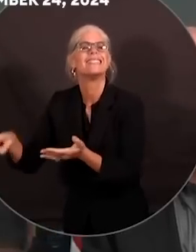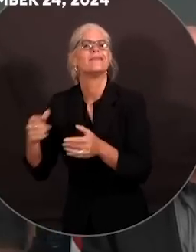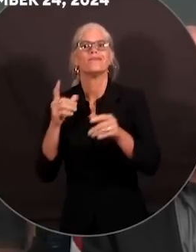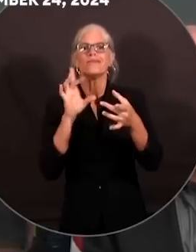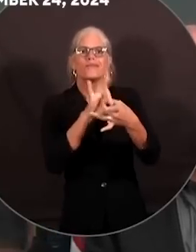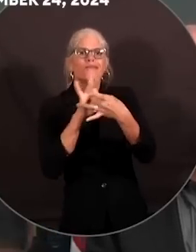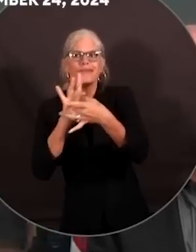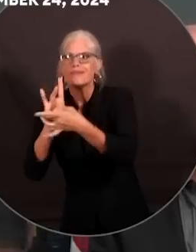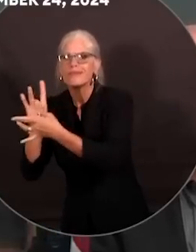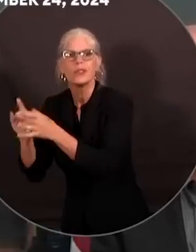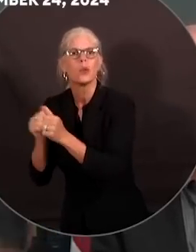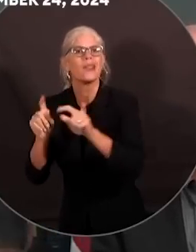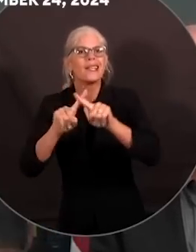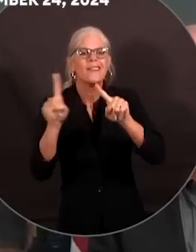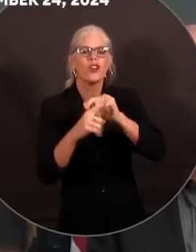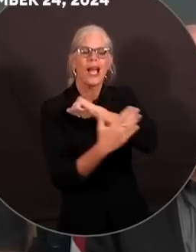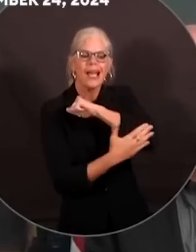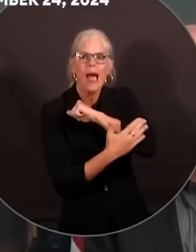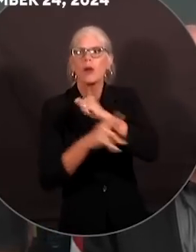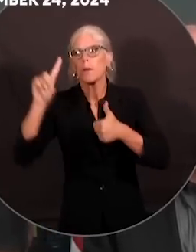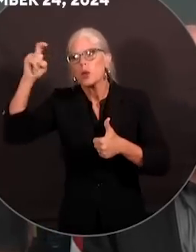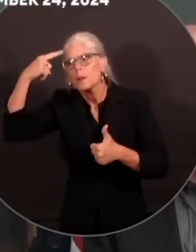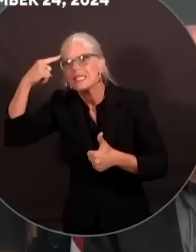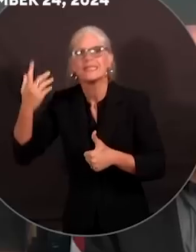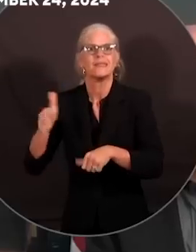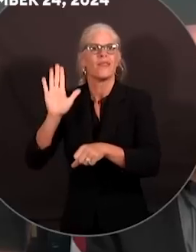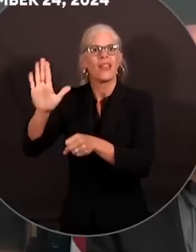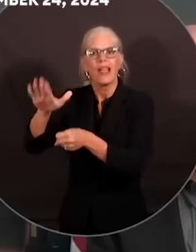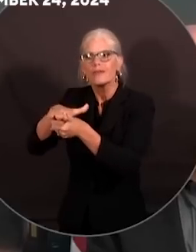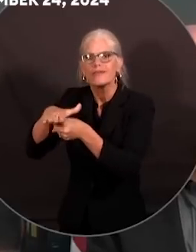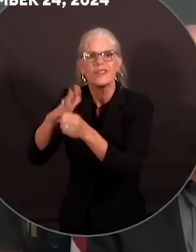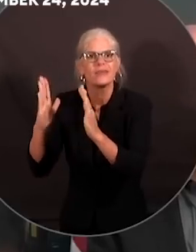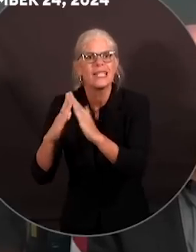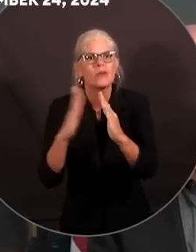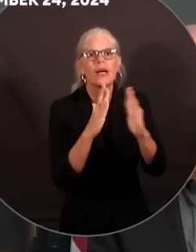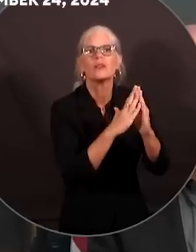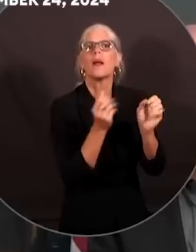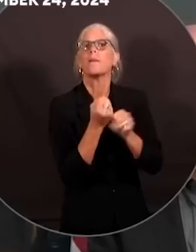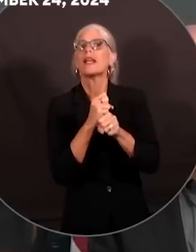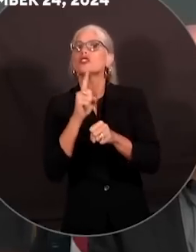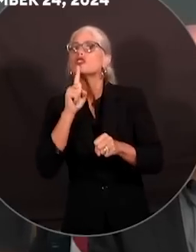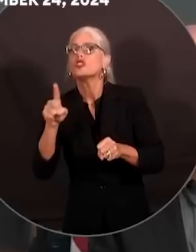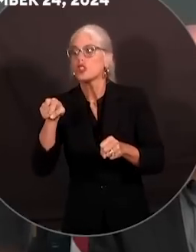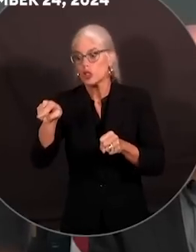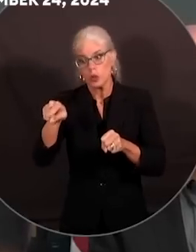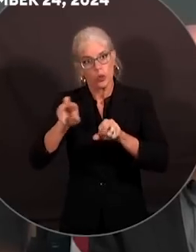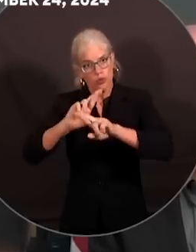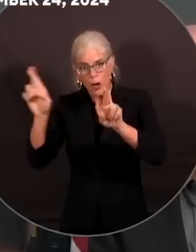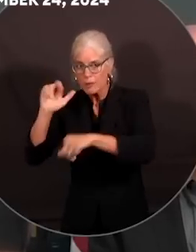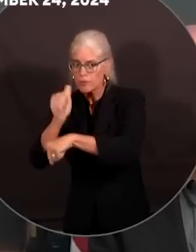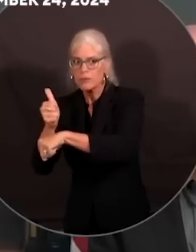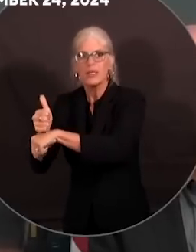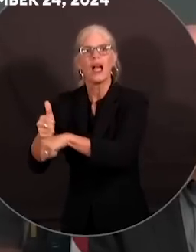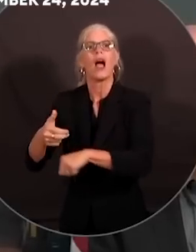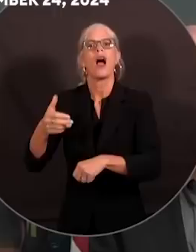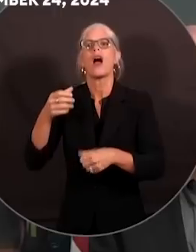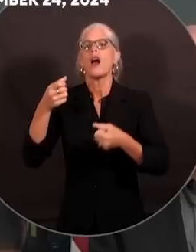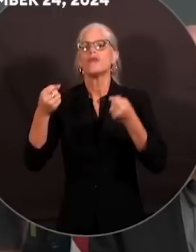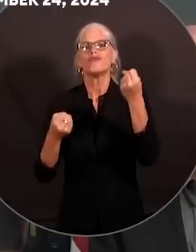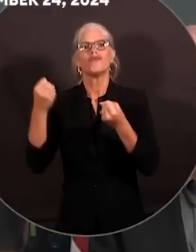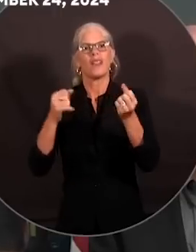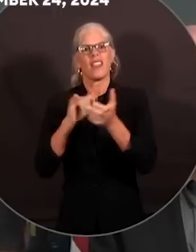municipalities, and they've gotten requests and are acting on deploying high water vehicles, providing water, tarps, generators, and additional